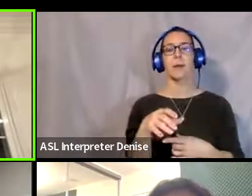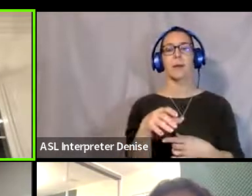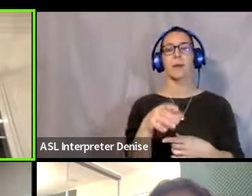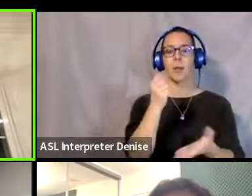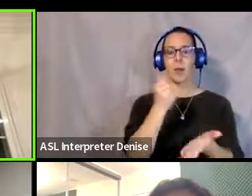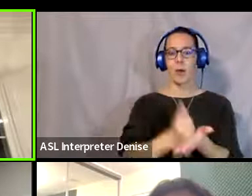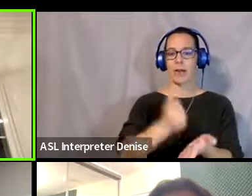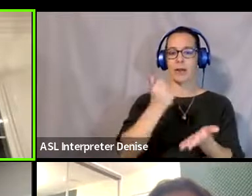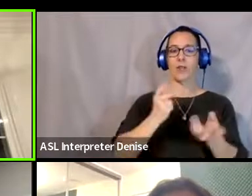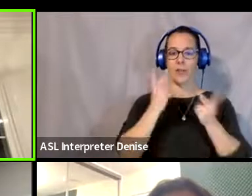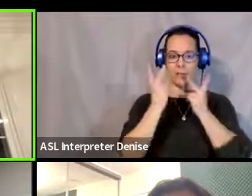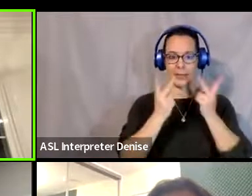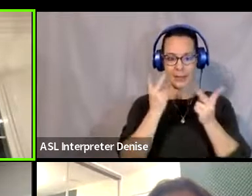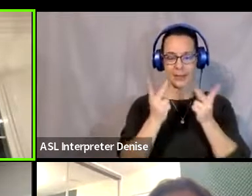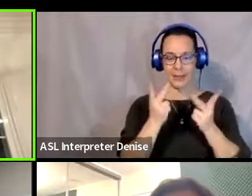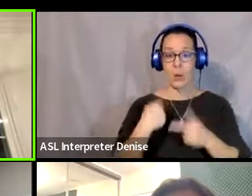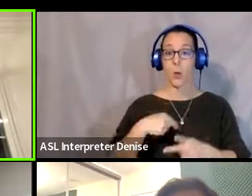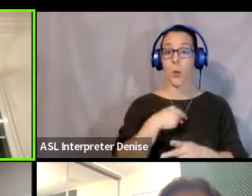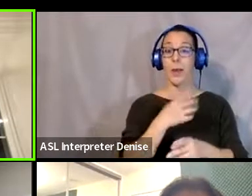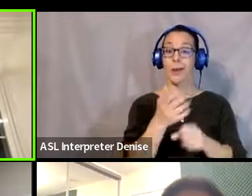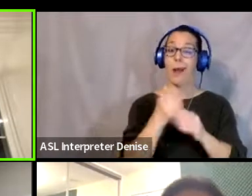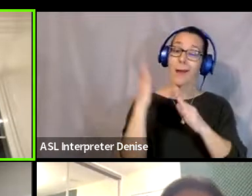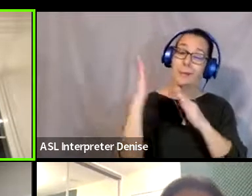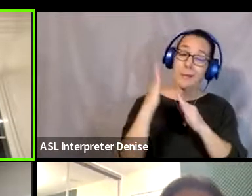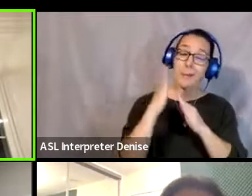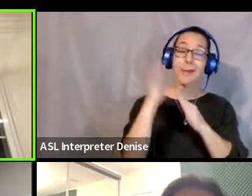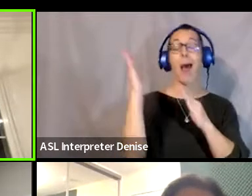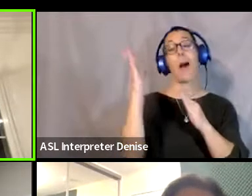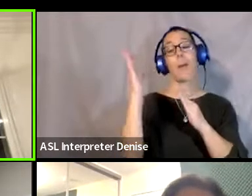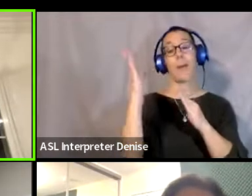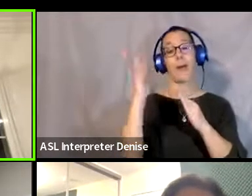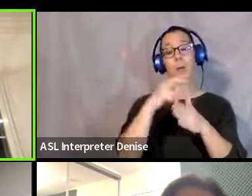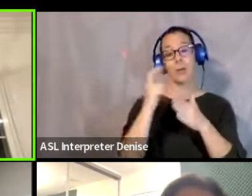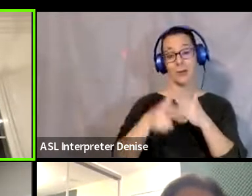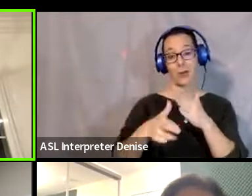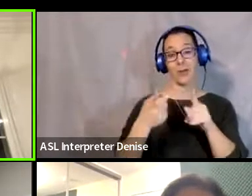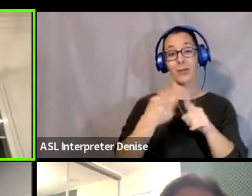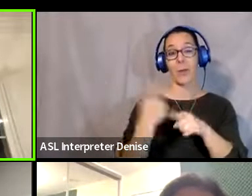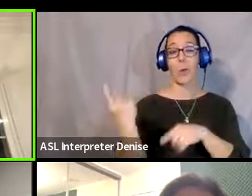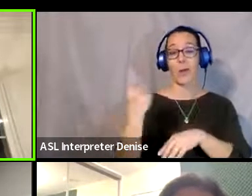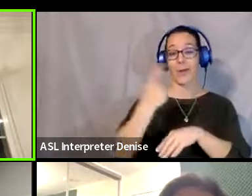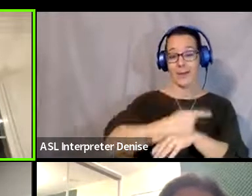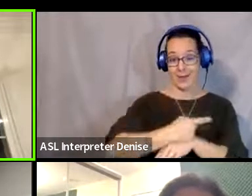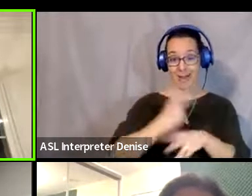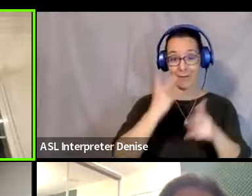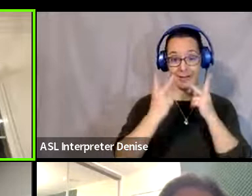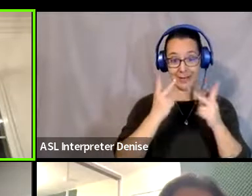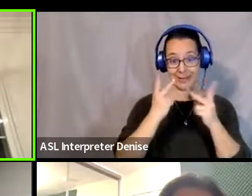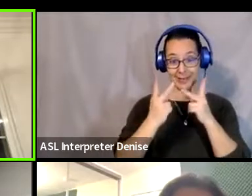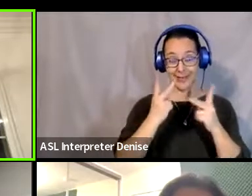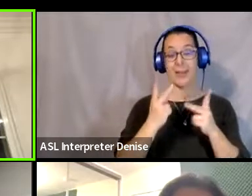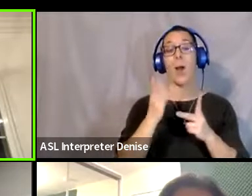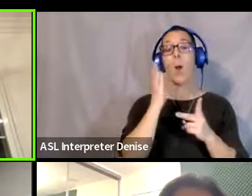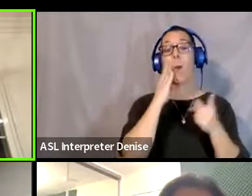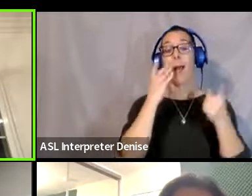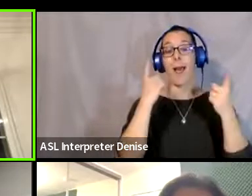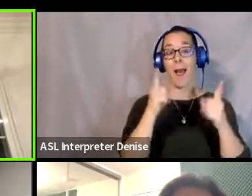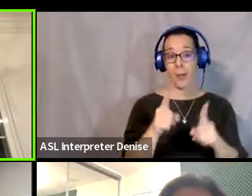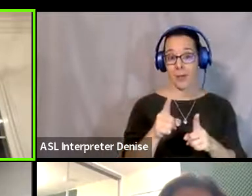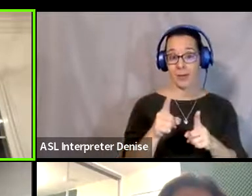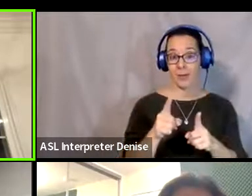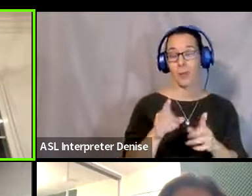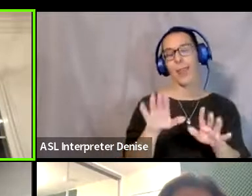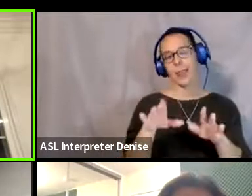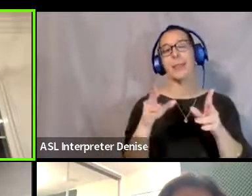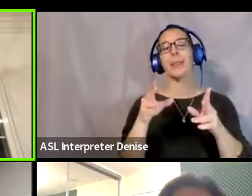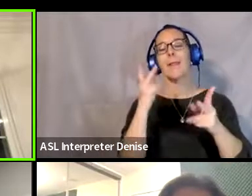received the highest marks with a one-day visit, which is coming up this spring. So we're preparing for that visit. There's